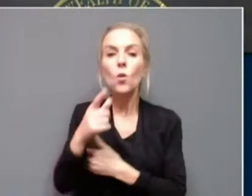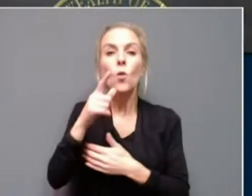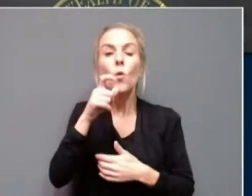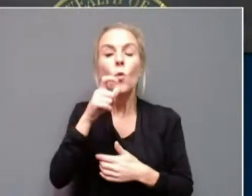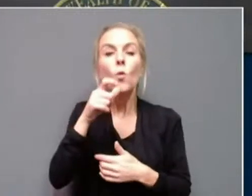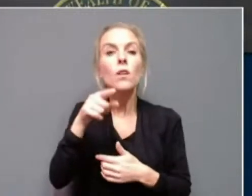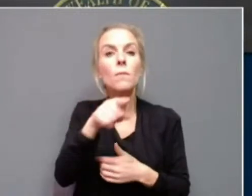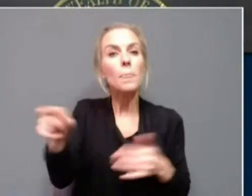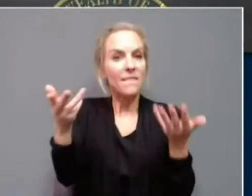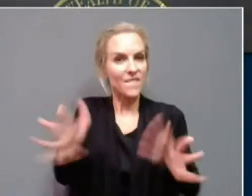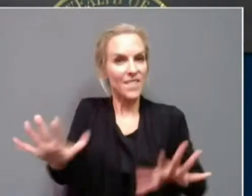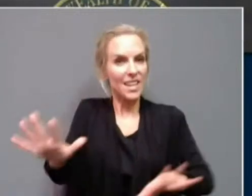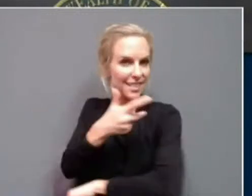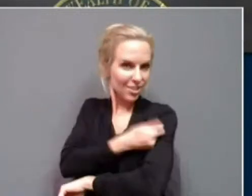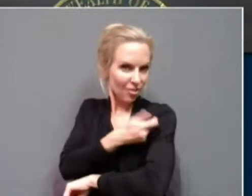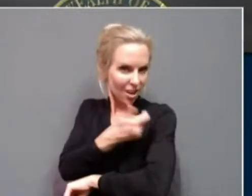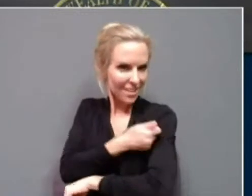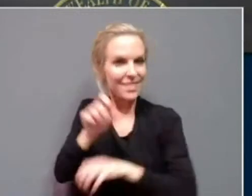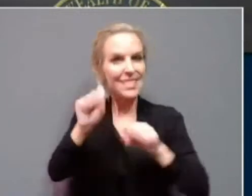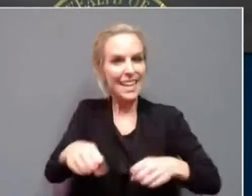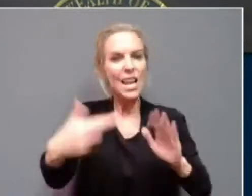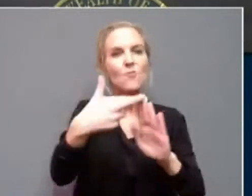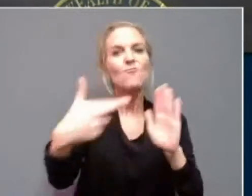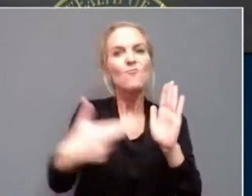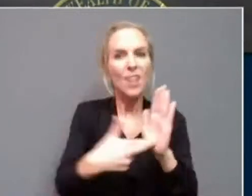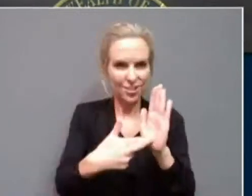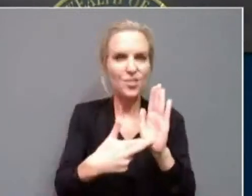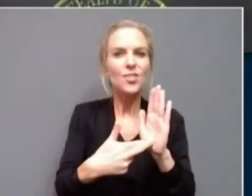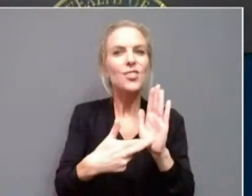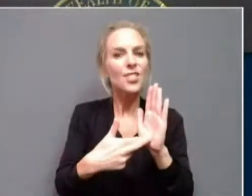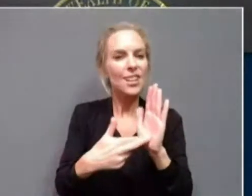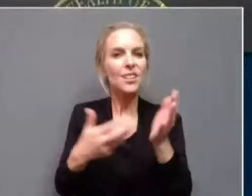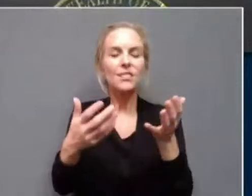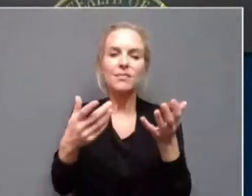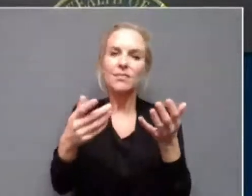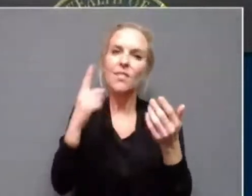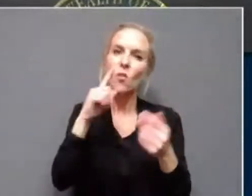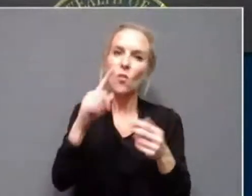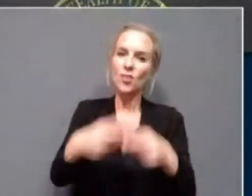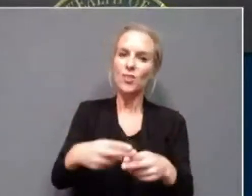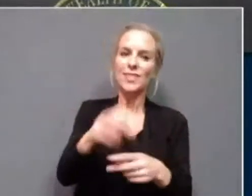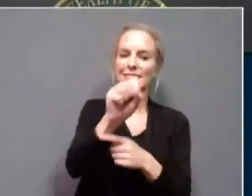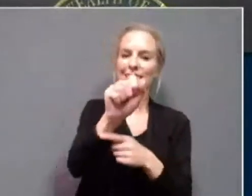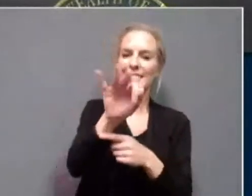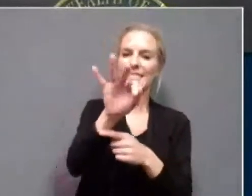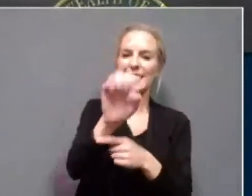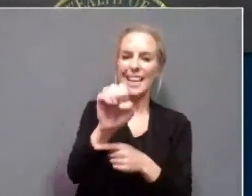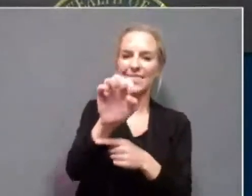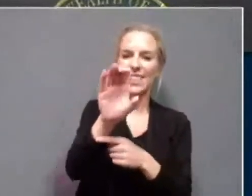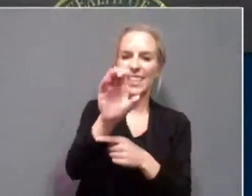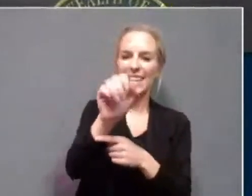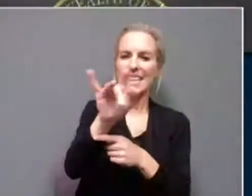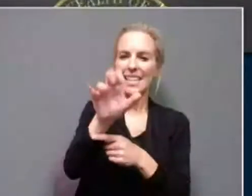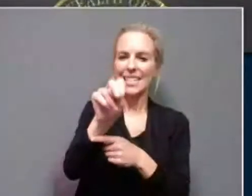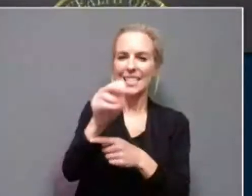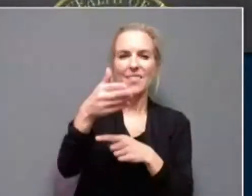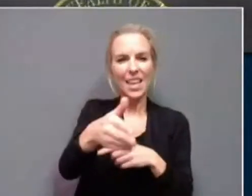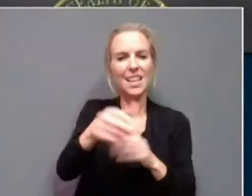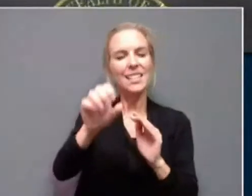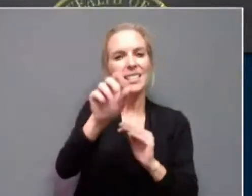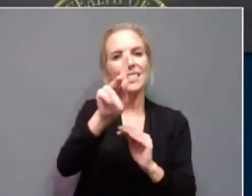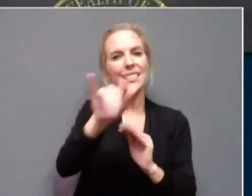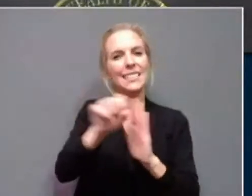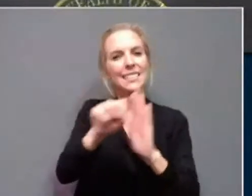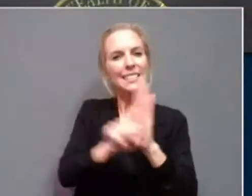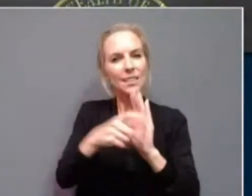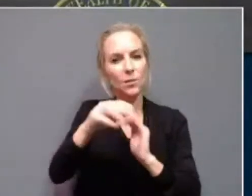their shot of hope can register for a chance to win a safecation at a Kentucky state park. Kentuckians 18